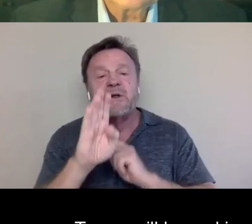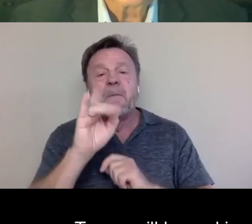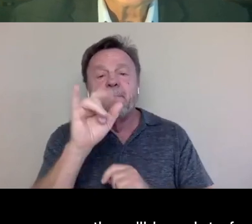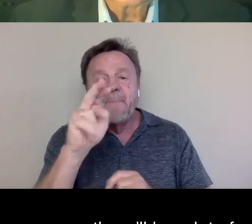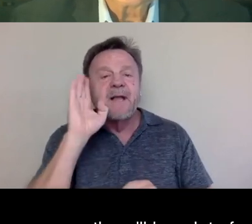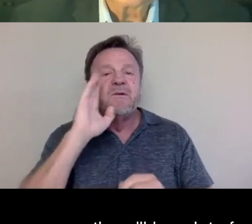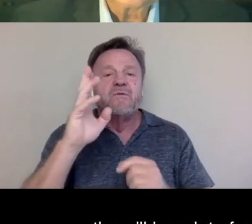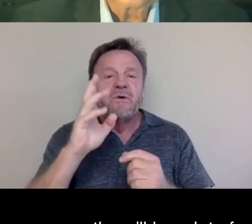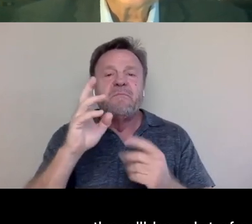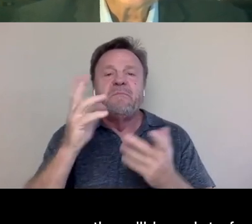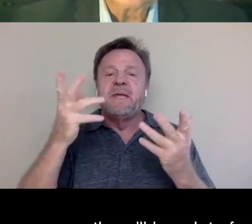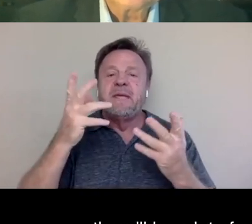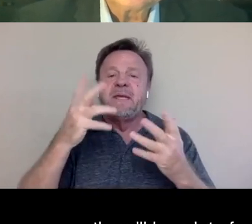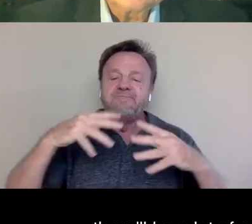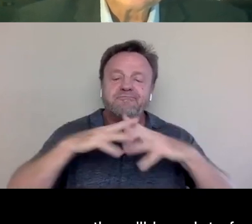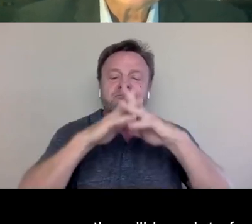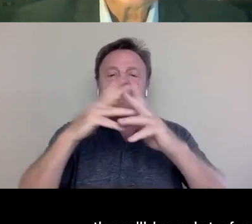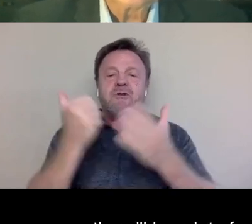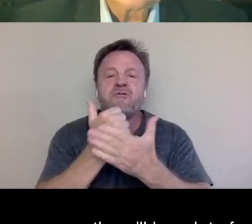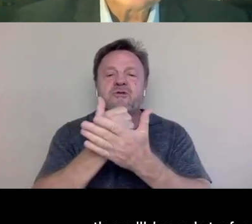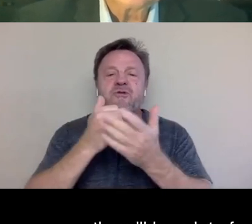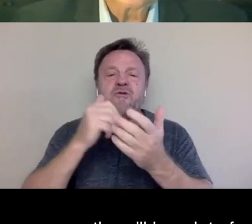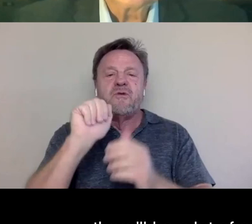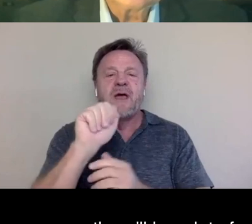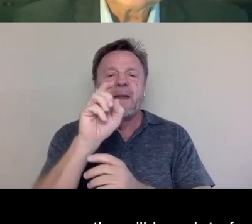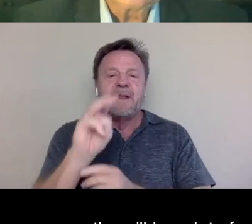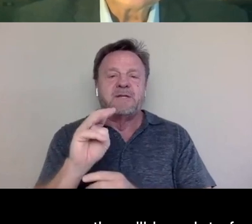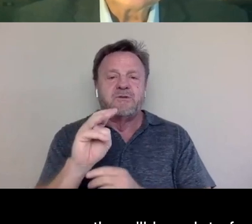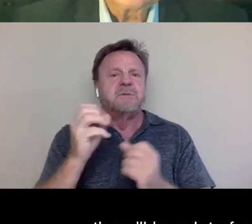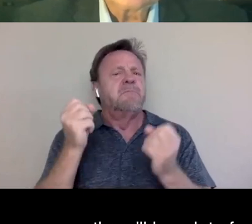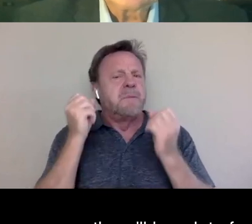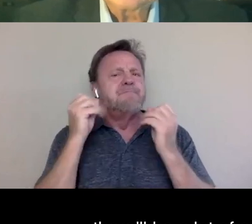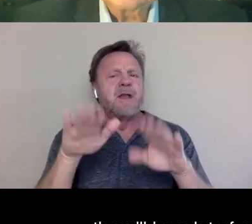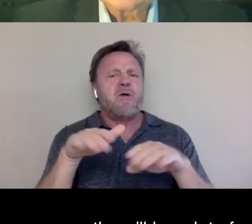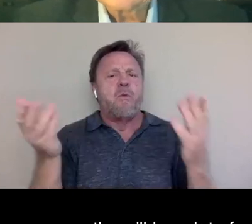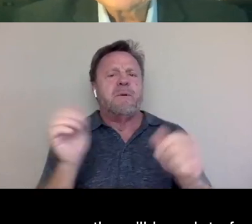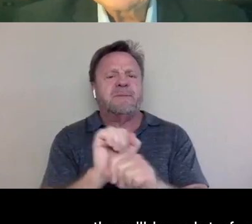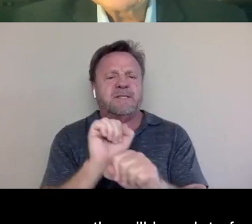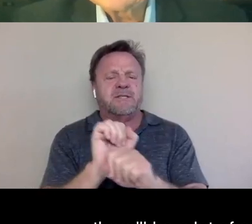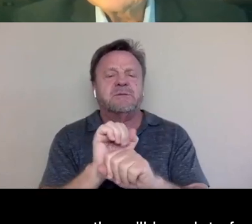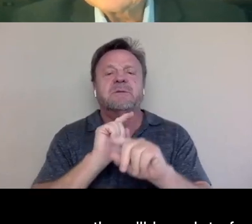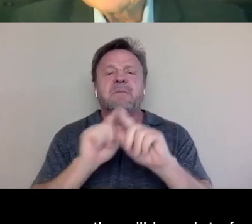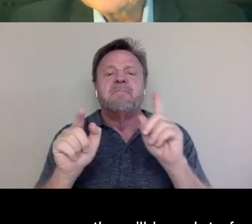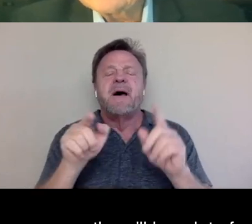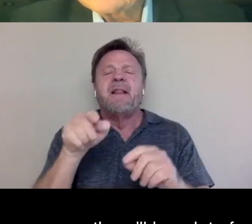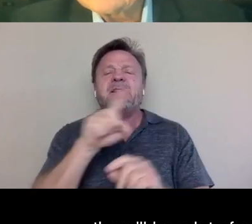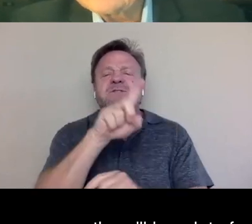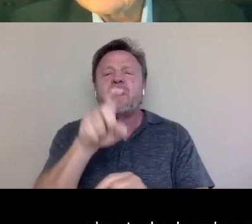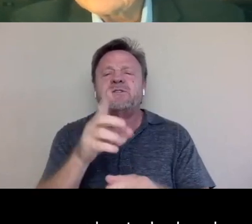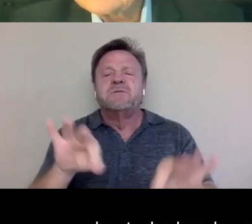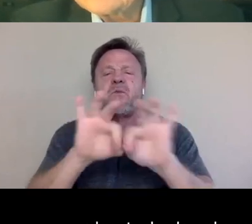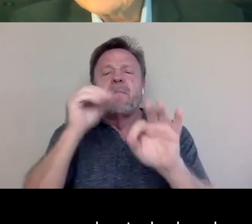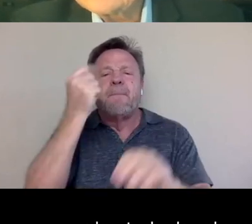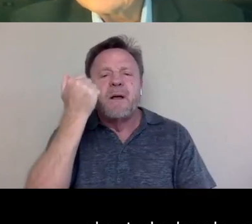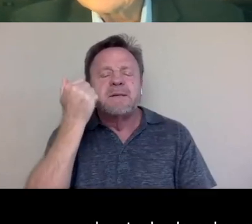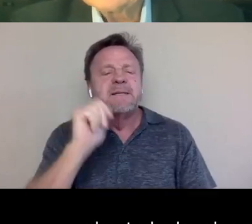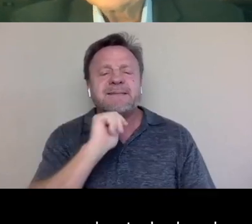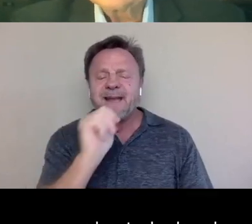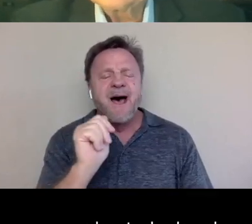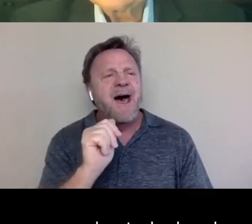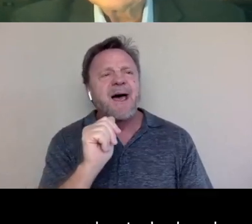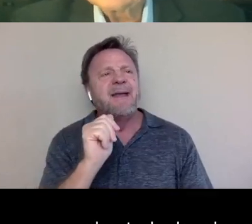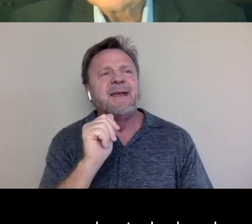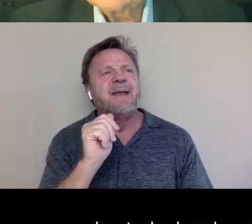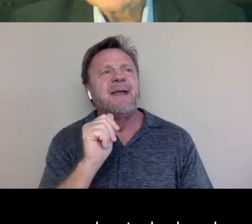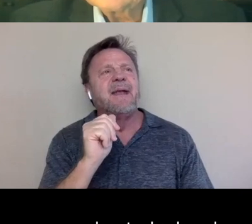administration. There'll be a lot of open positions. But what I love about this question is it's not just about